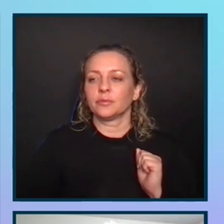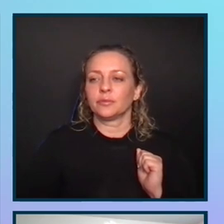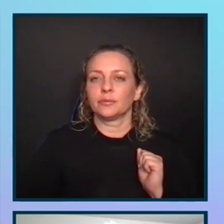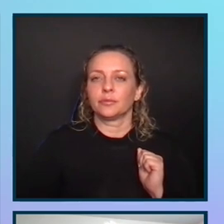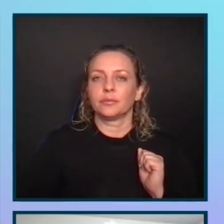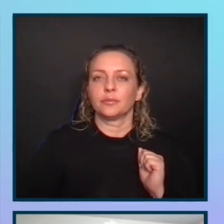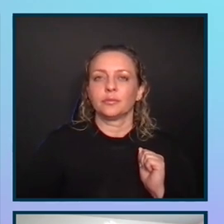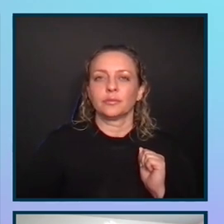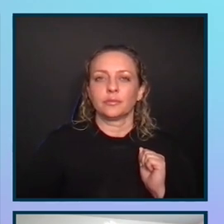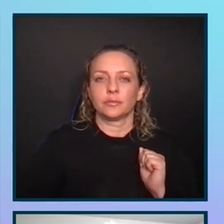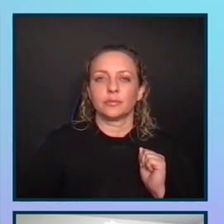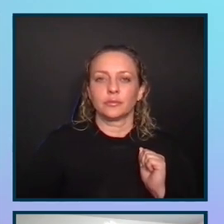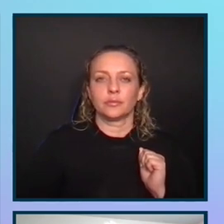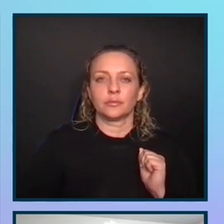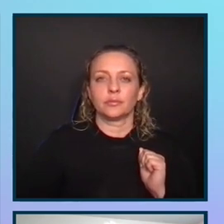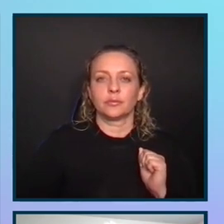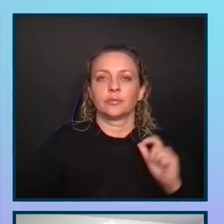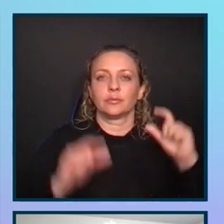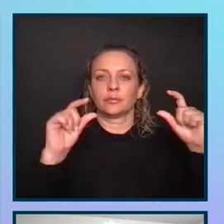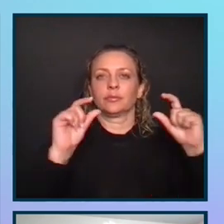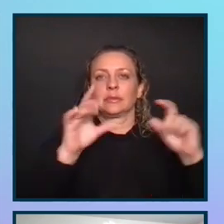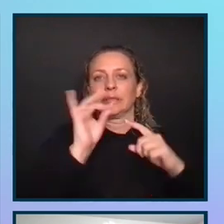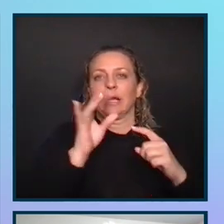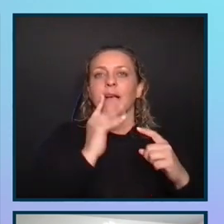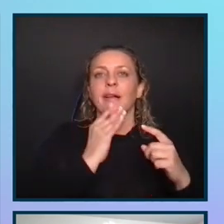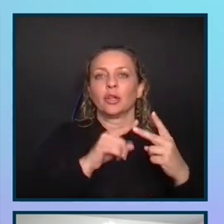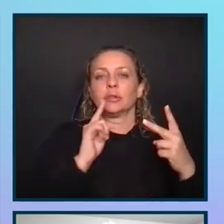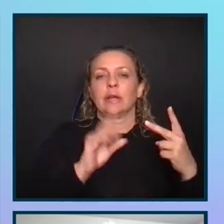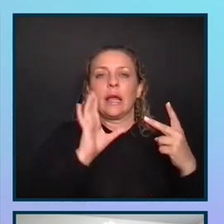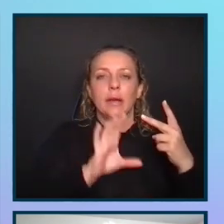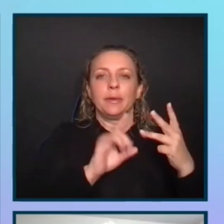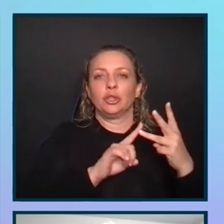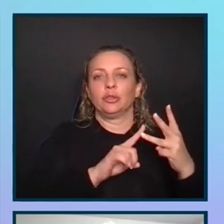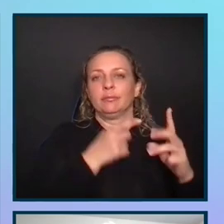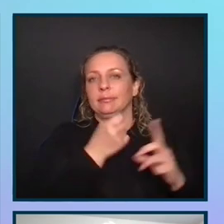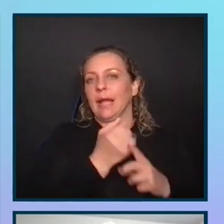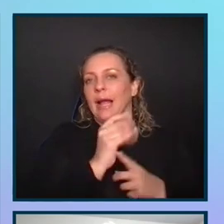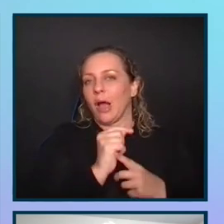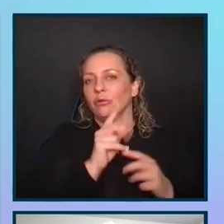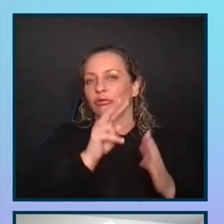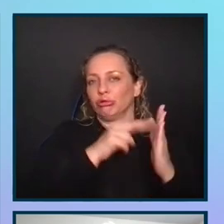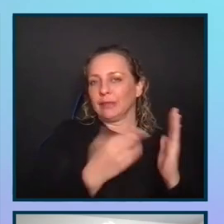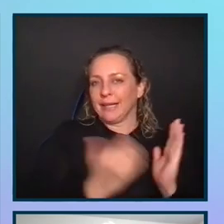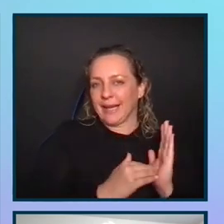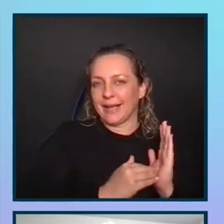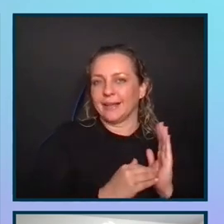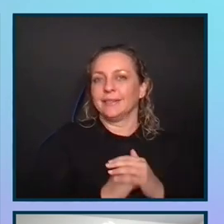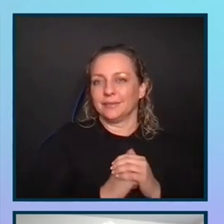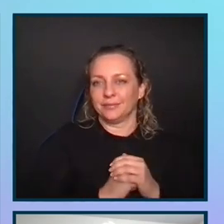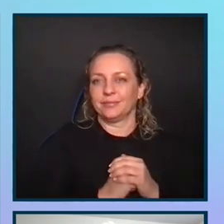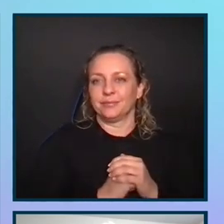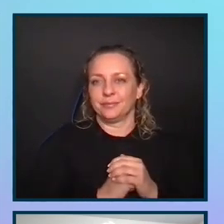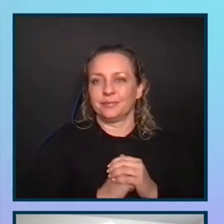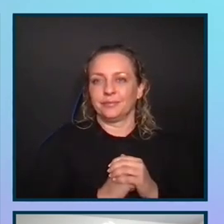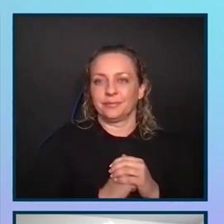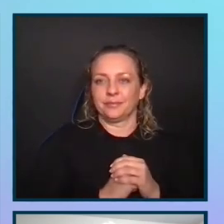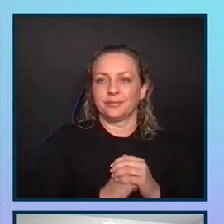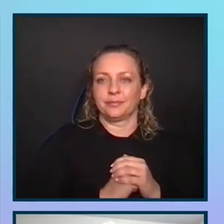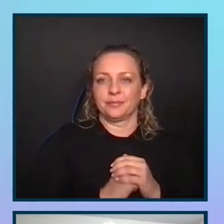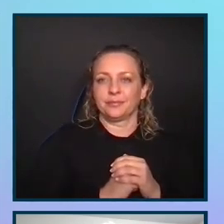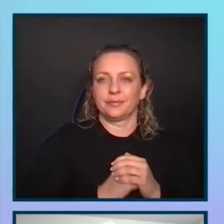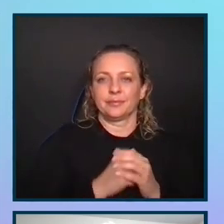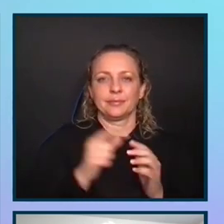Select color. 74. Image. Eyeglass. Knockout. Heading level 1. 10 reviews. I am assuming color. The video is 10 reviews.